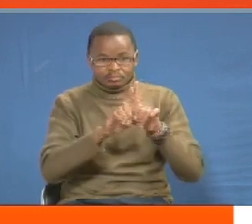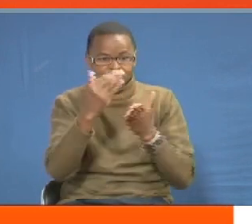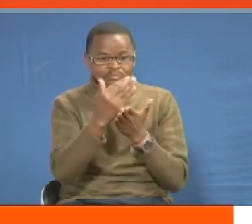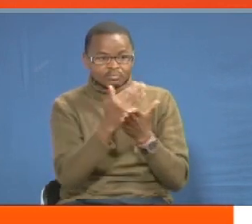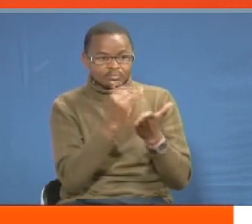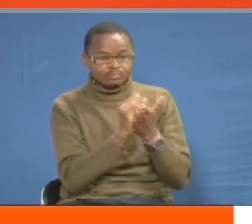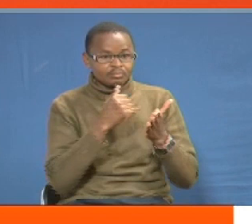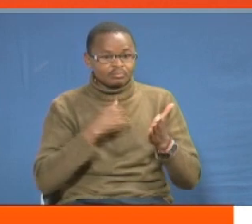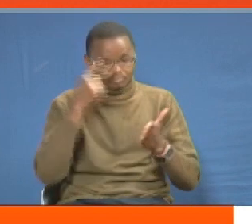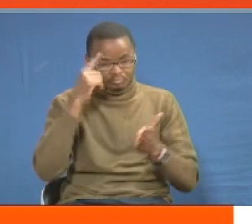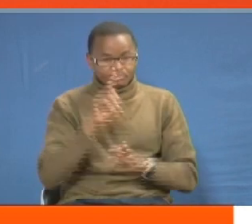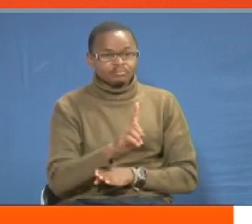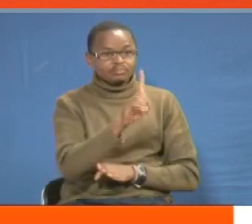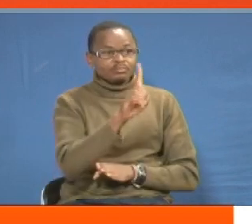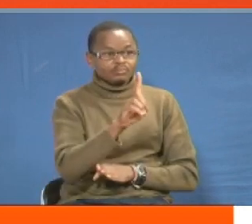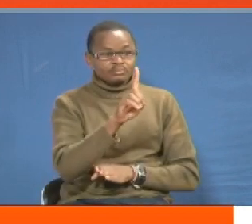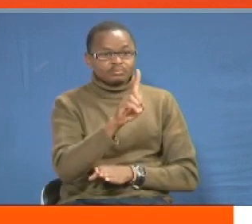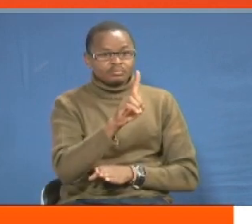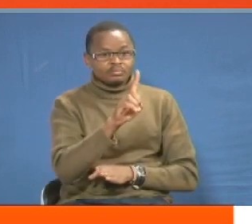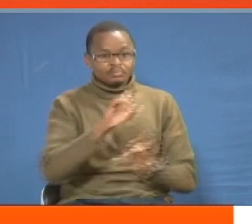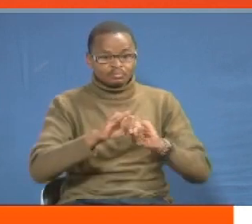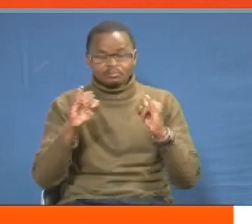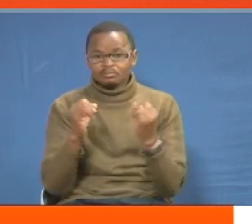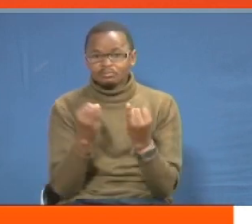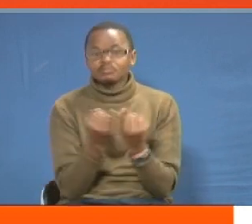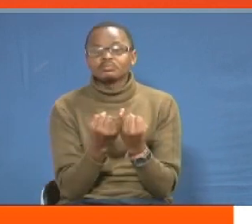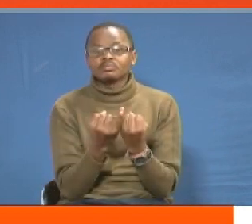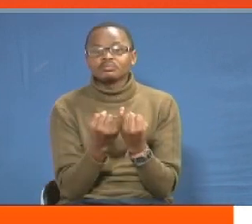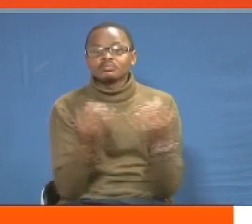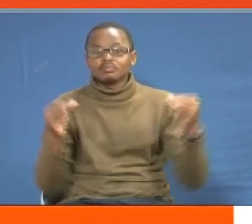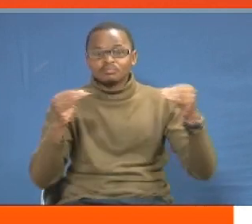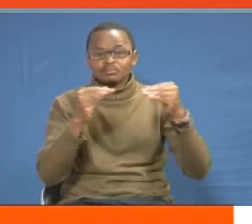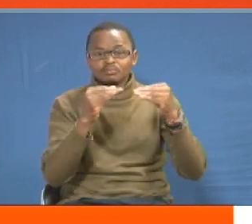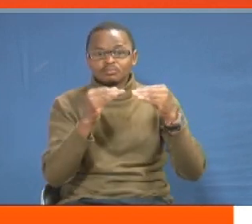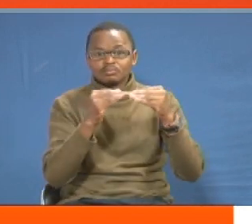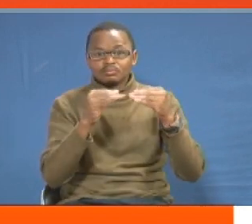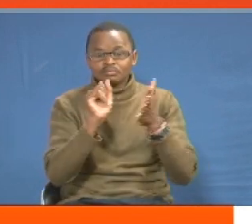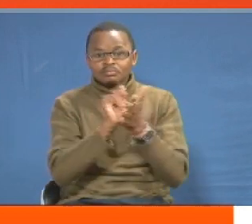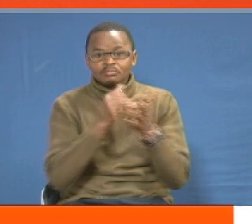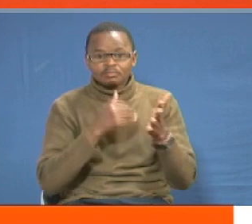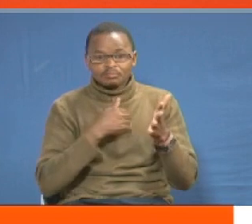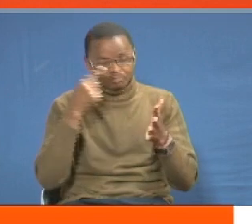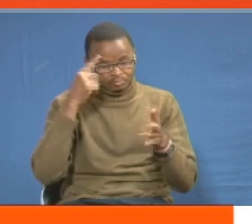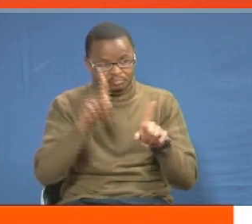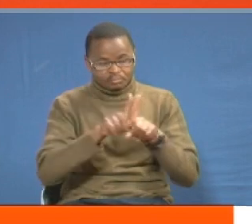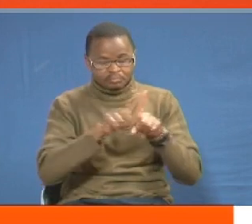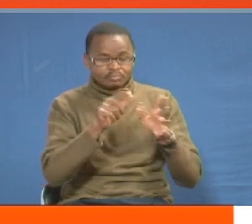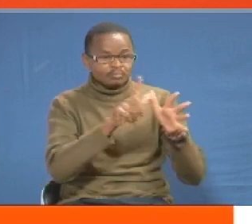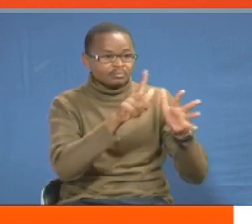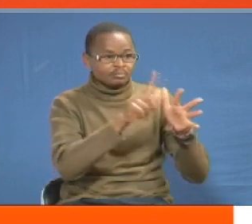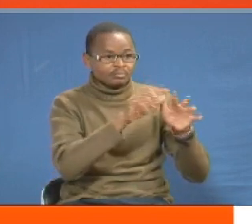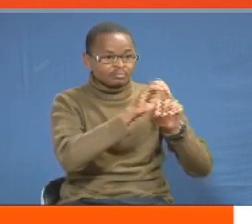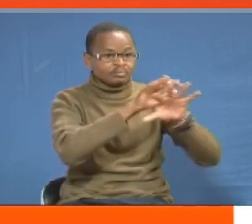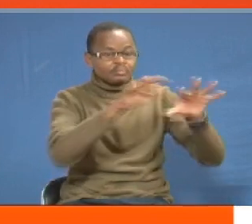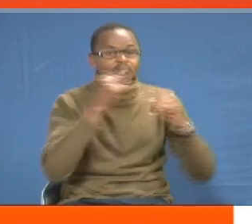as a program, we support. One, the learning institutions and the social meetings were cancelled.